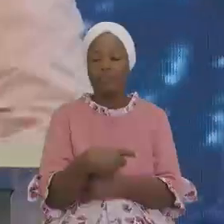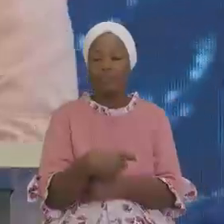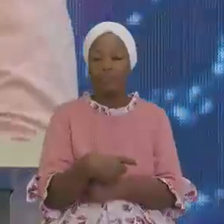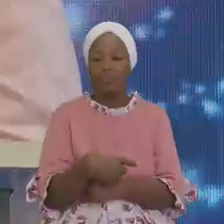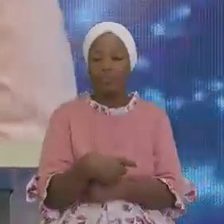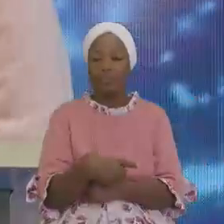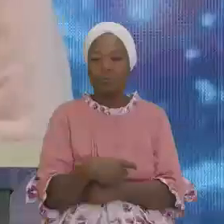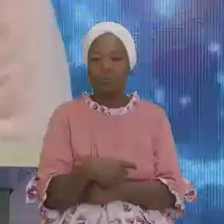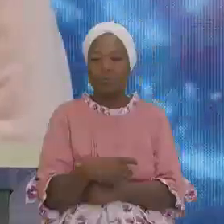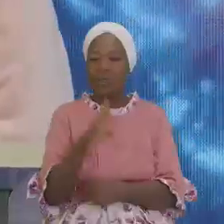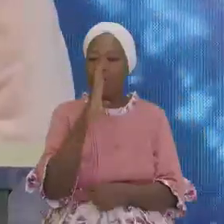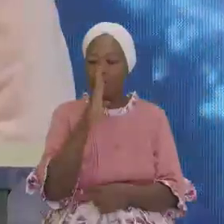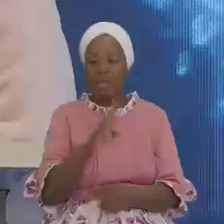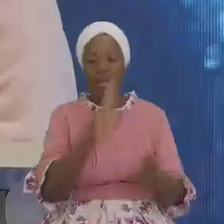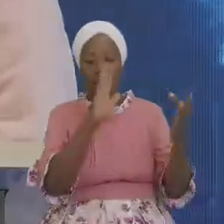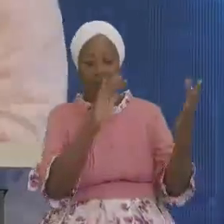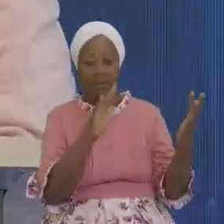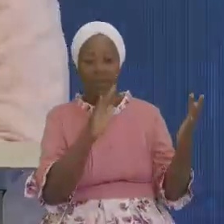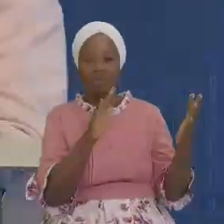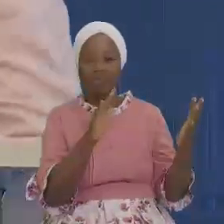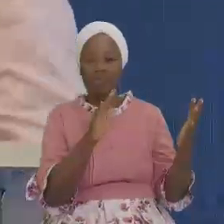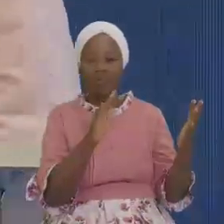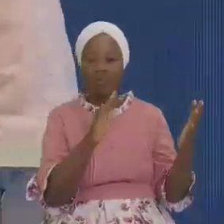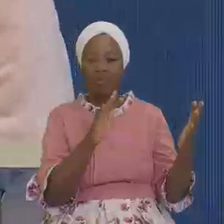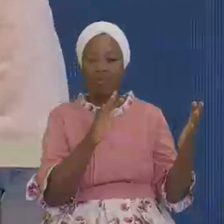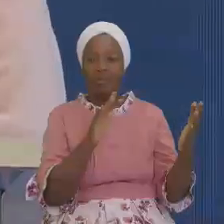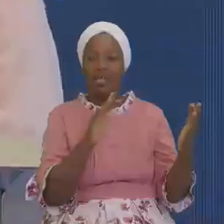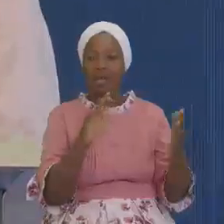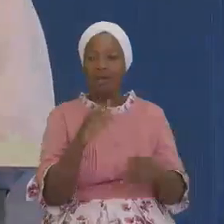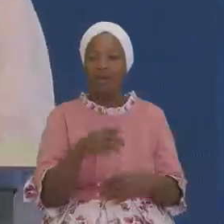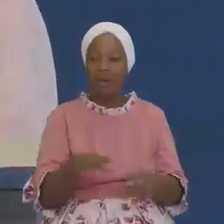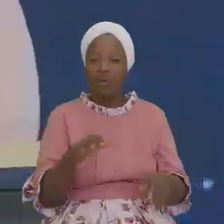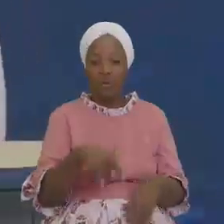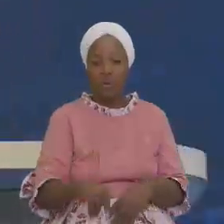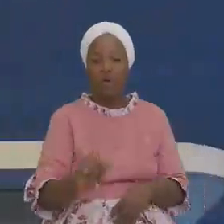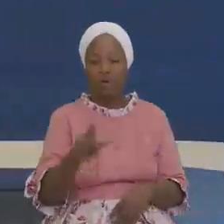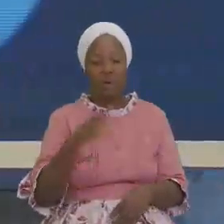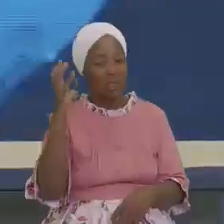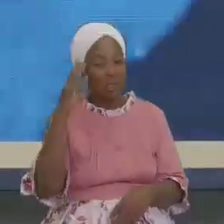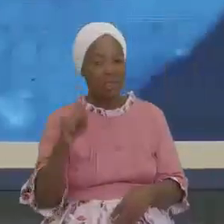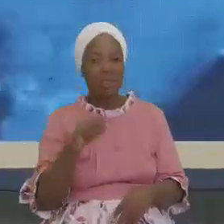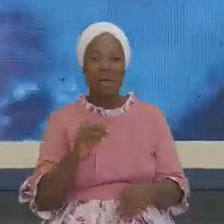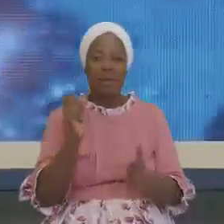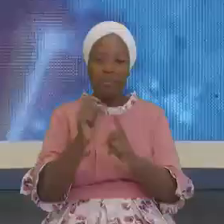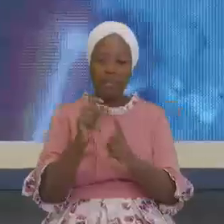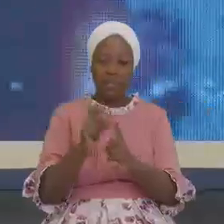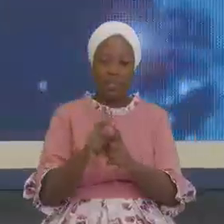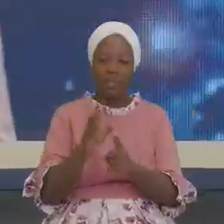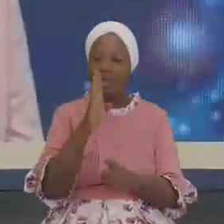be expectant. While you are hearing the message, be